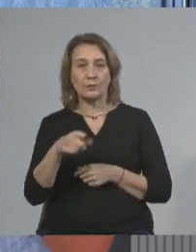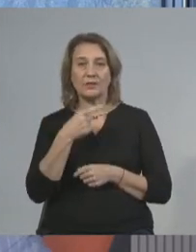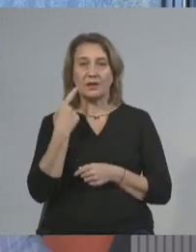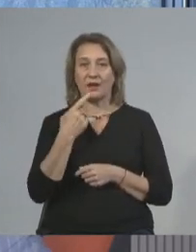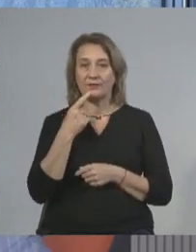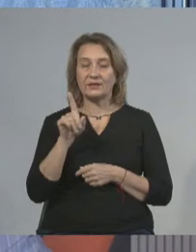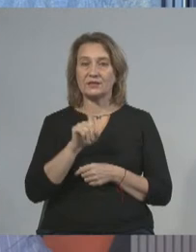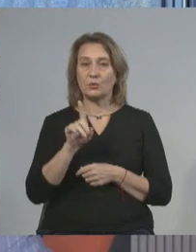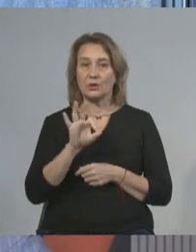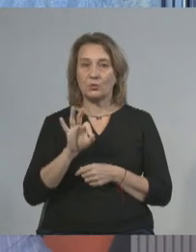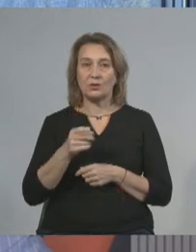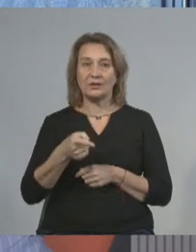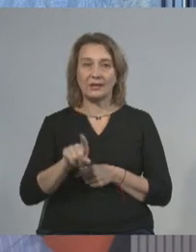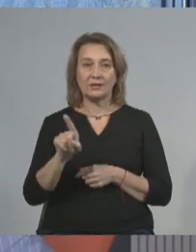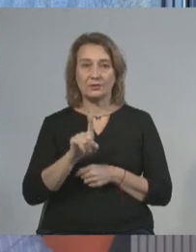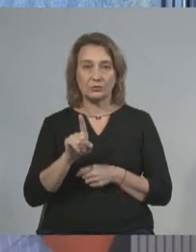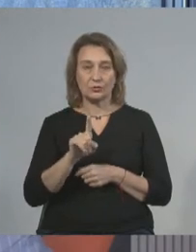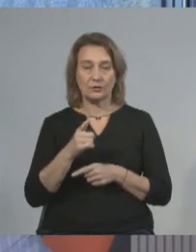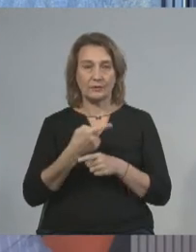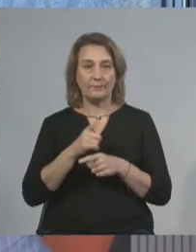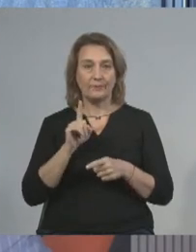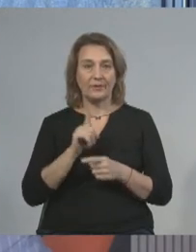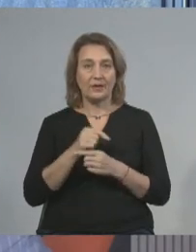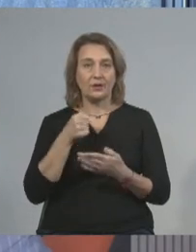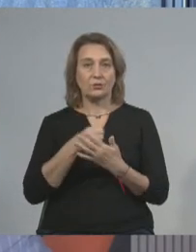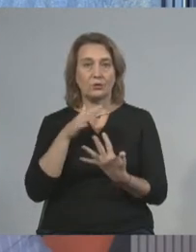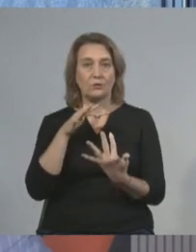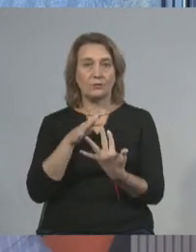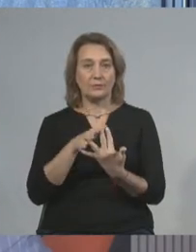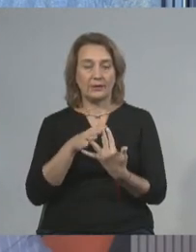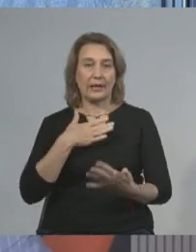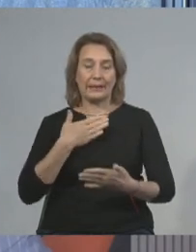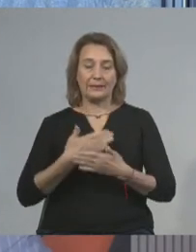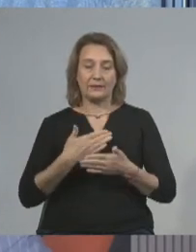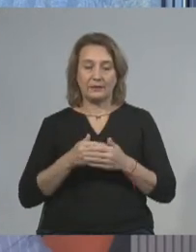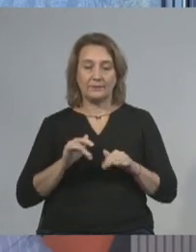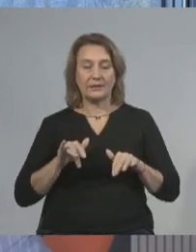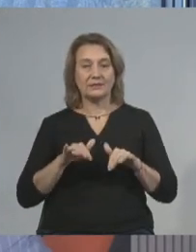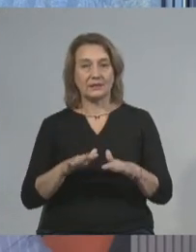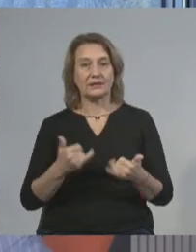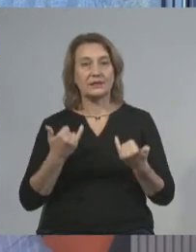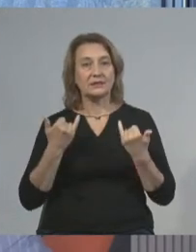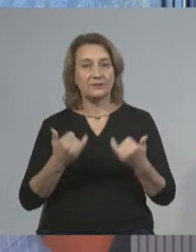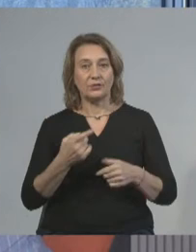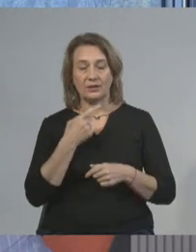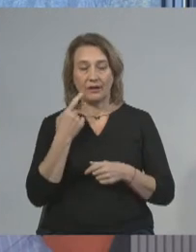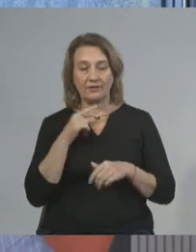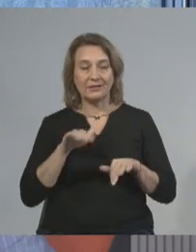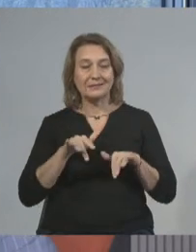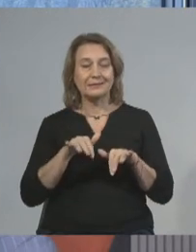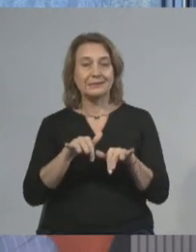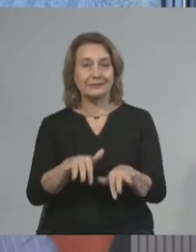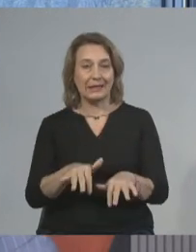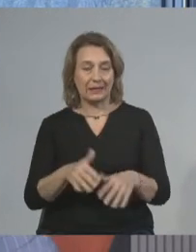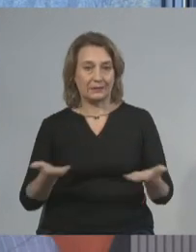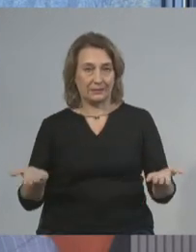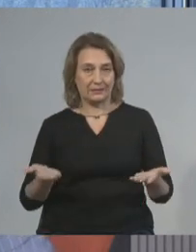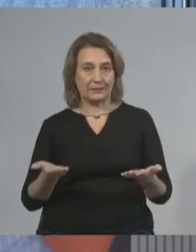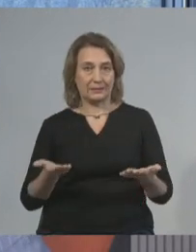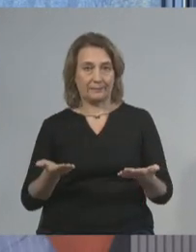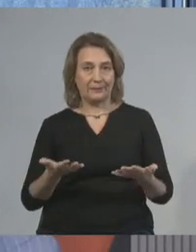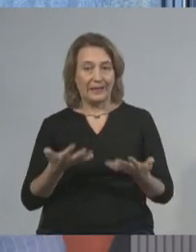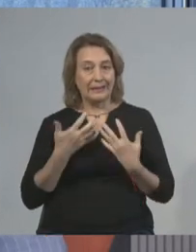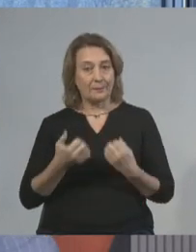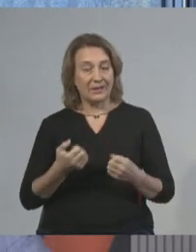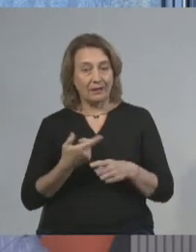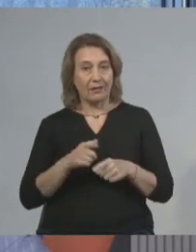ending with different celebrities or opinion leaders this is what's called active measures back in